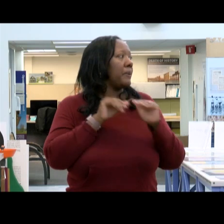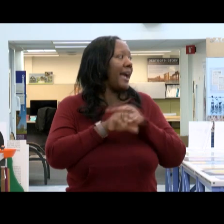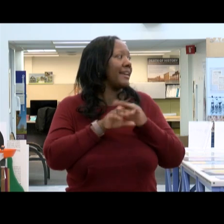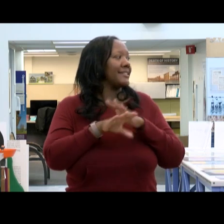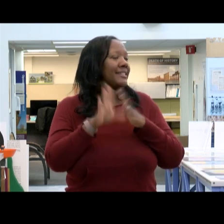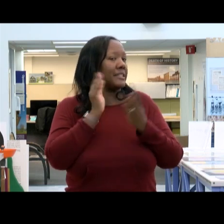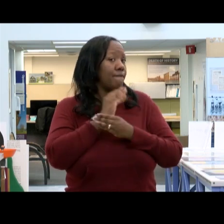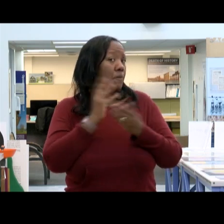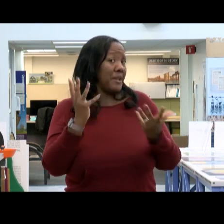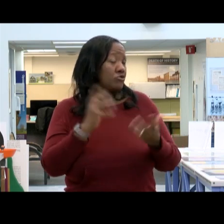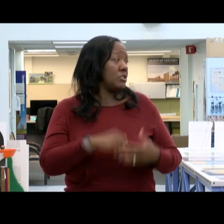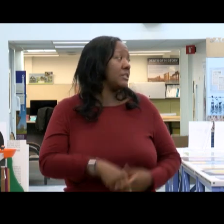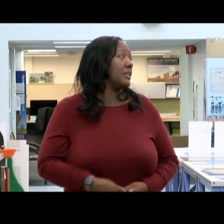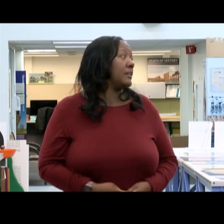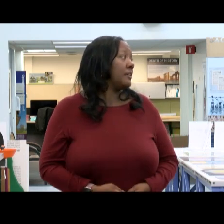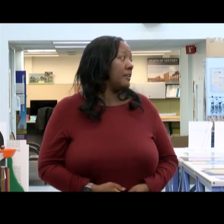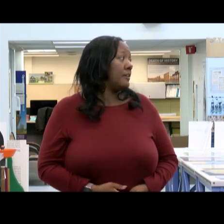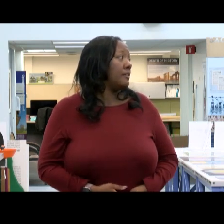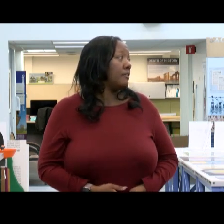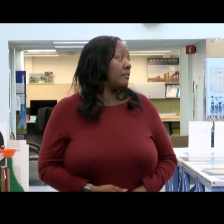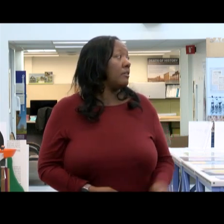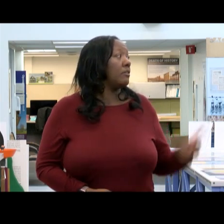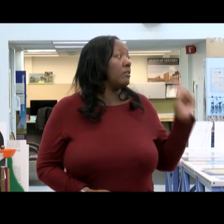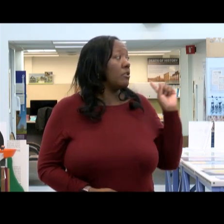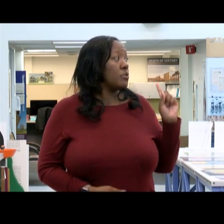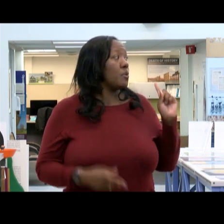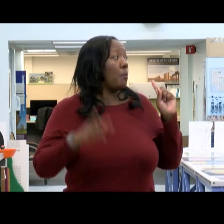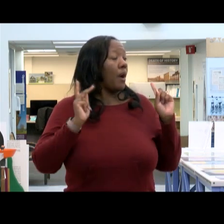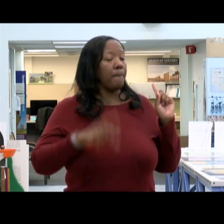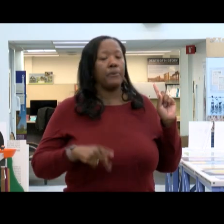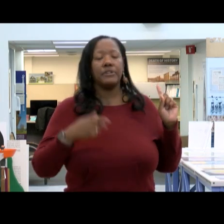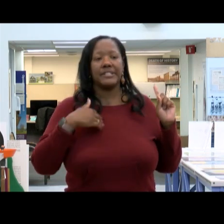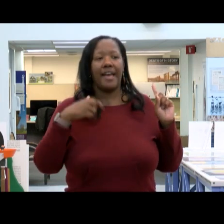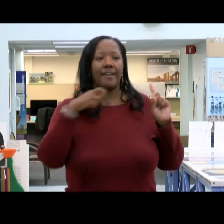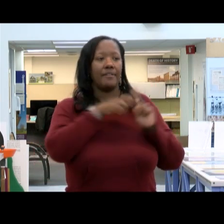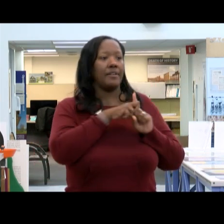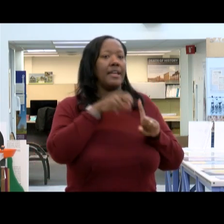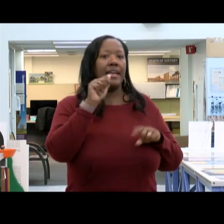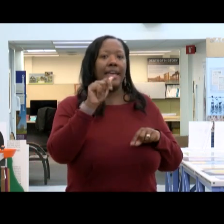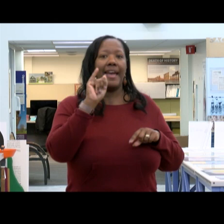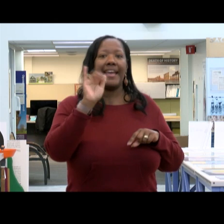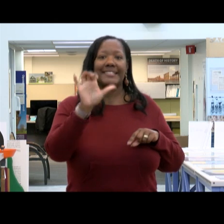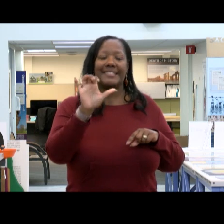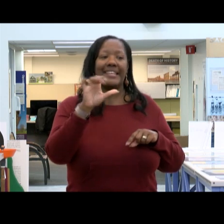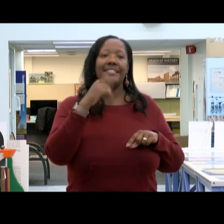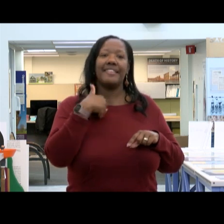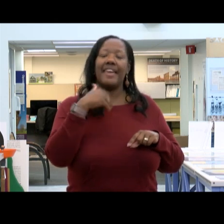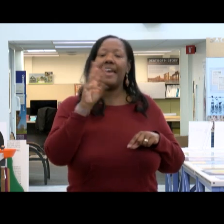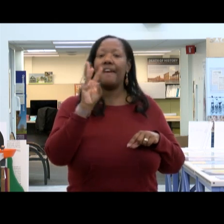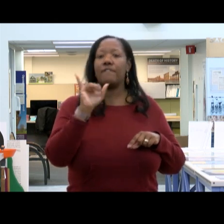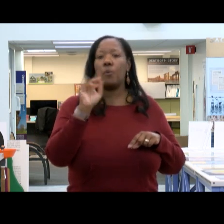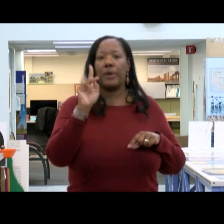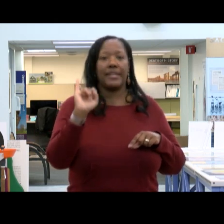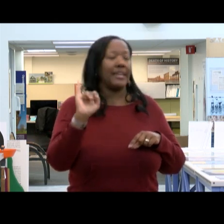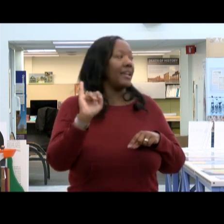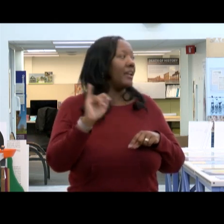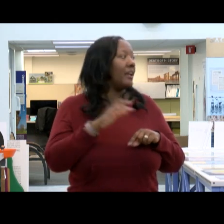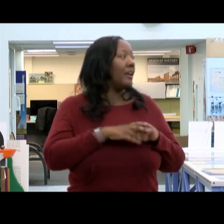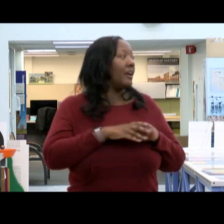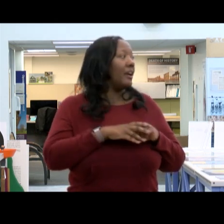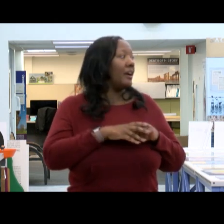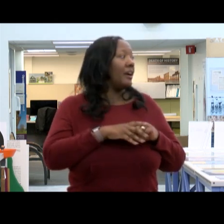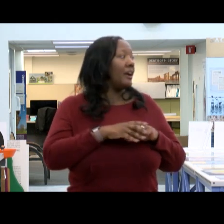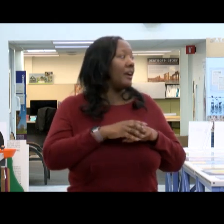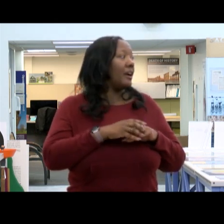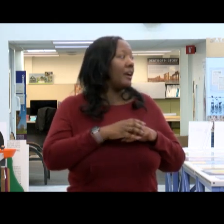So, you know, the one place I go to is AIC, has a wiki. And I feel like that's been